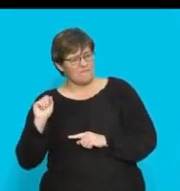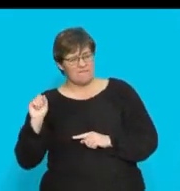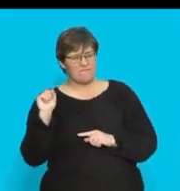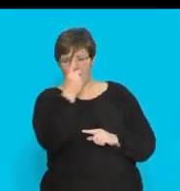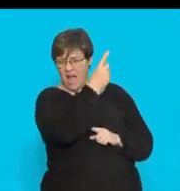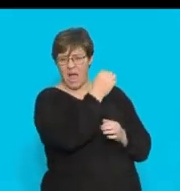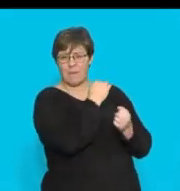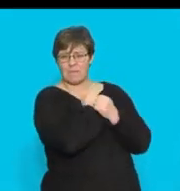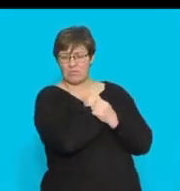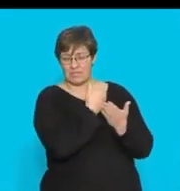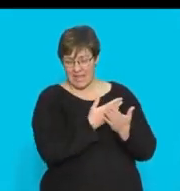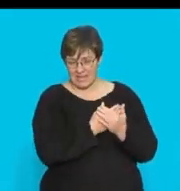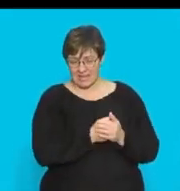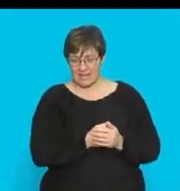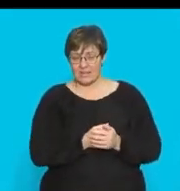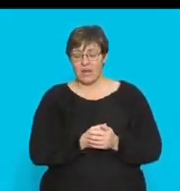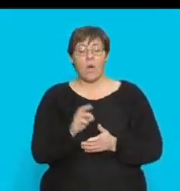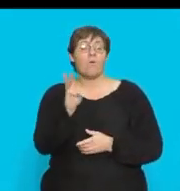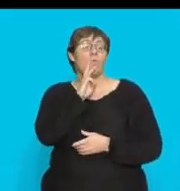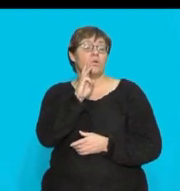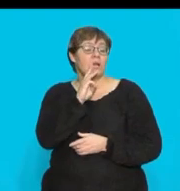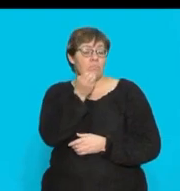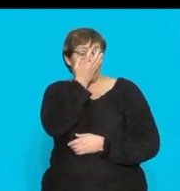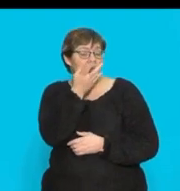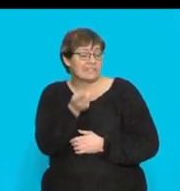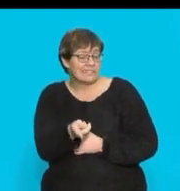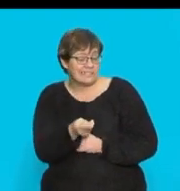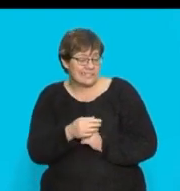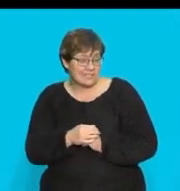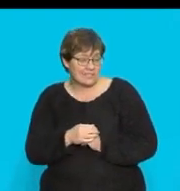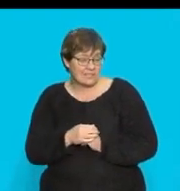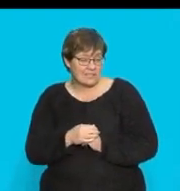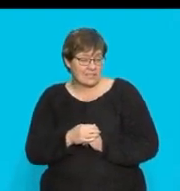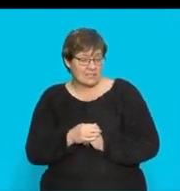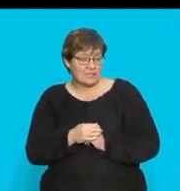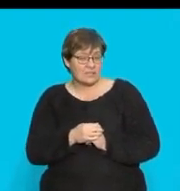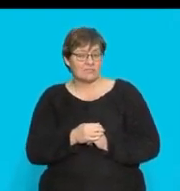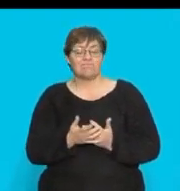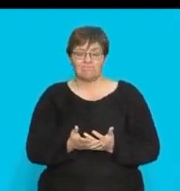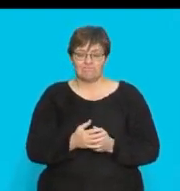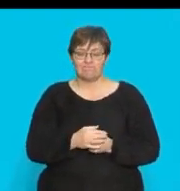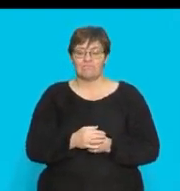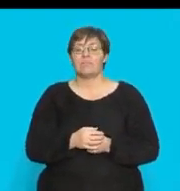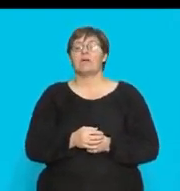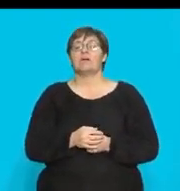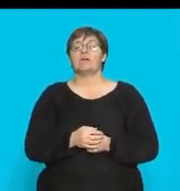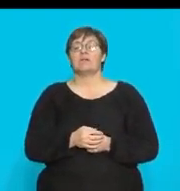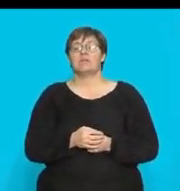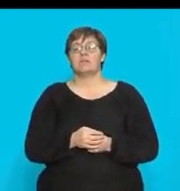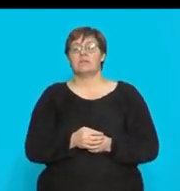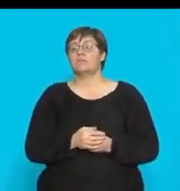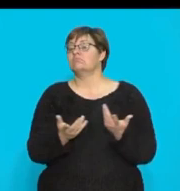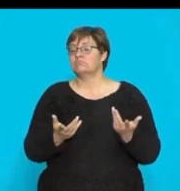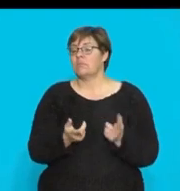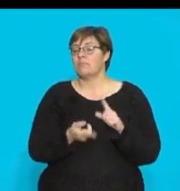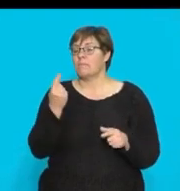the parents. Guys, where do waterblommetjies? All right, there we go. Waterblommetjie, where